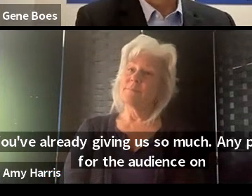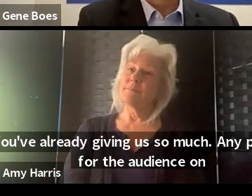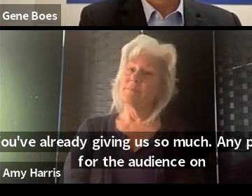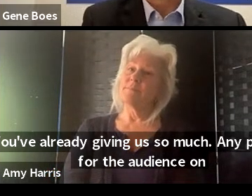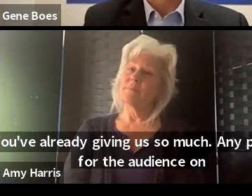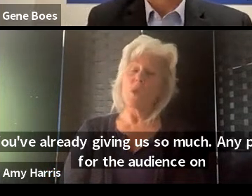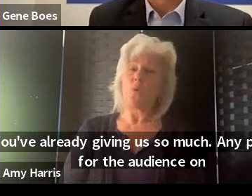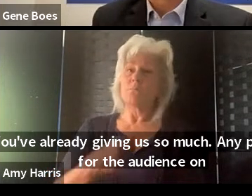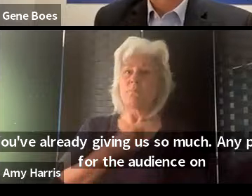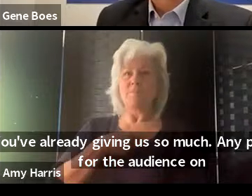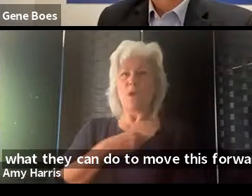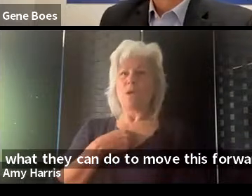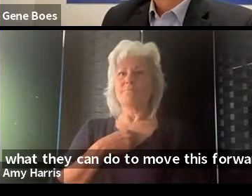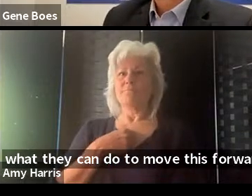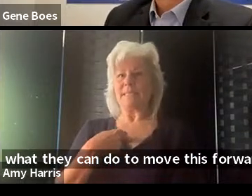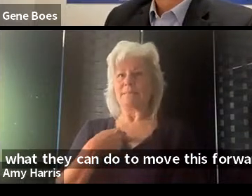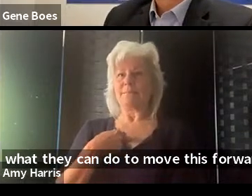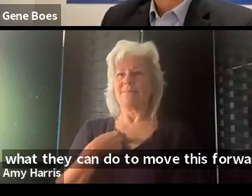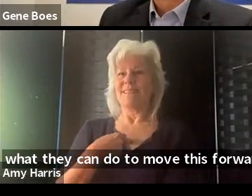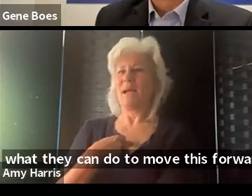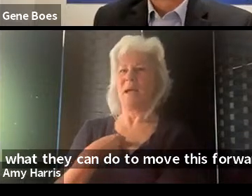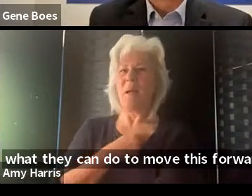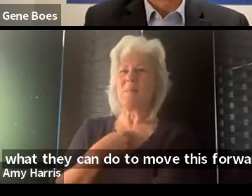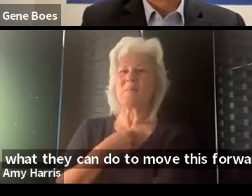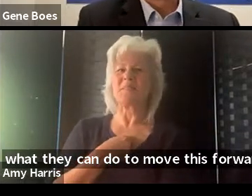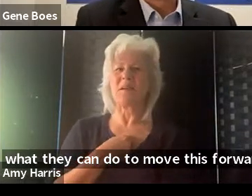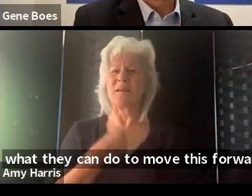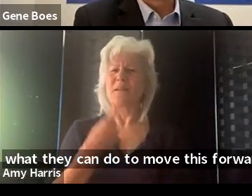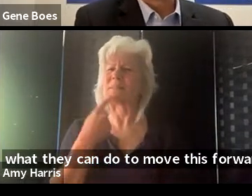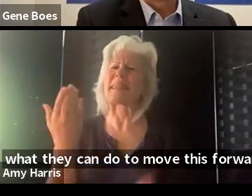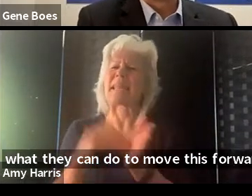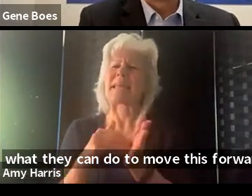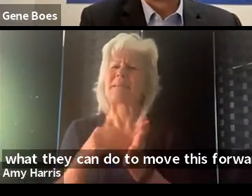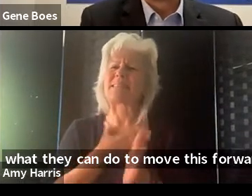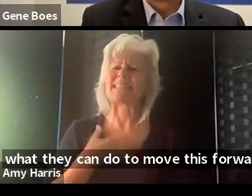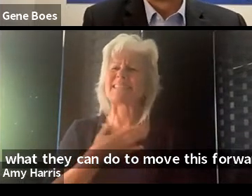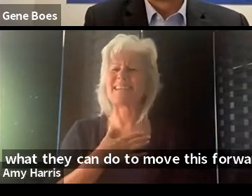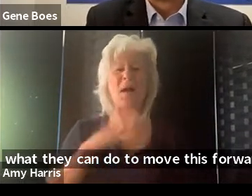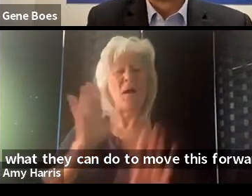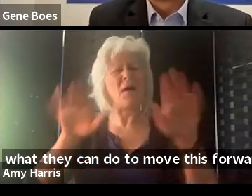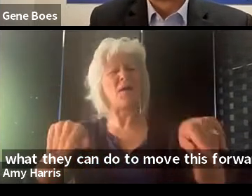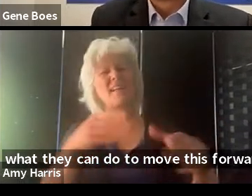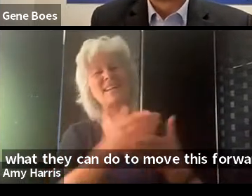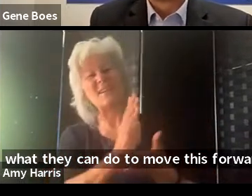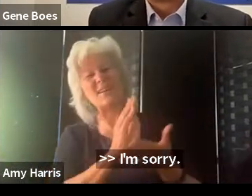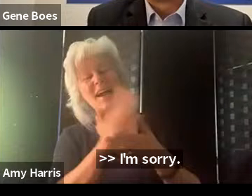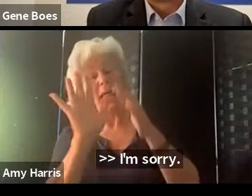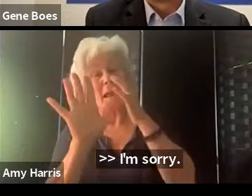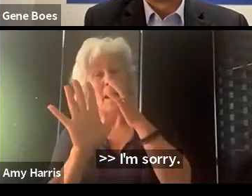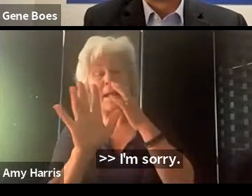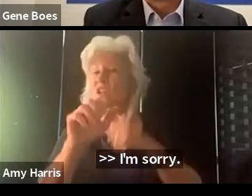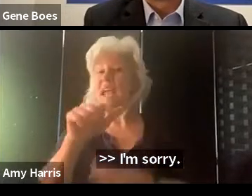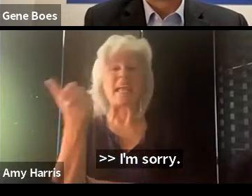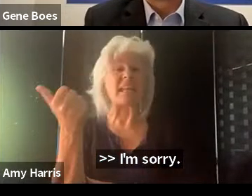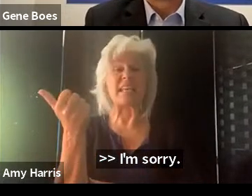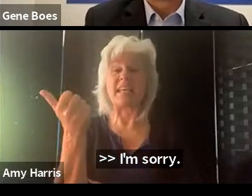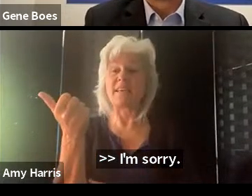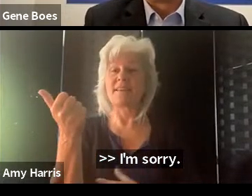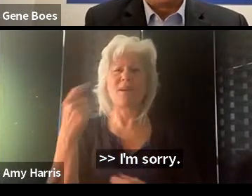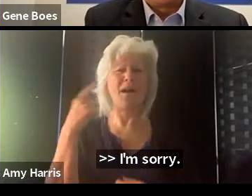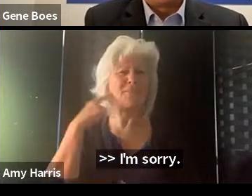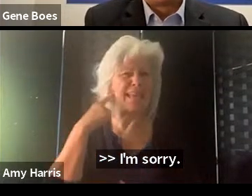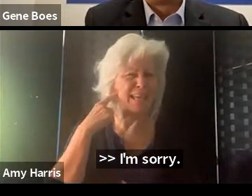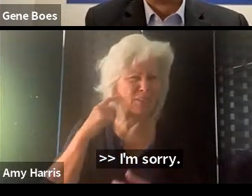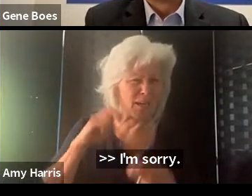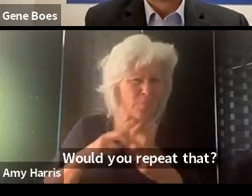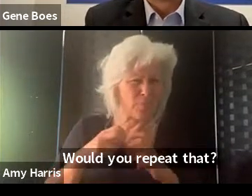Oh, I'm sorry. I'm sorry. Would you repeat that? That's okay, Janet. Any? I have a hearing problem,